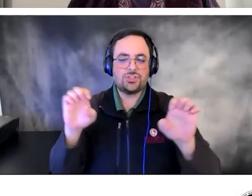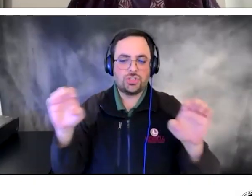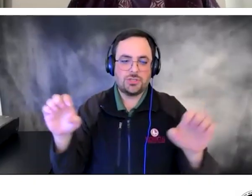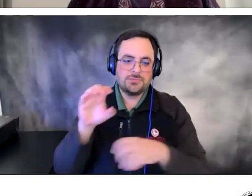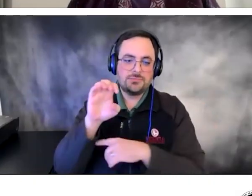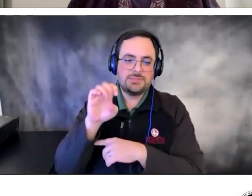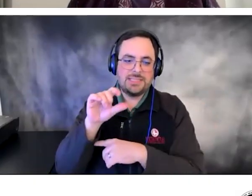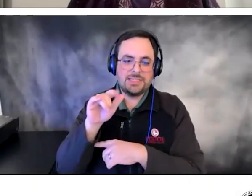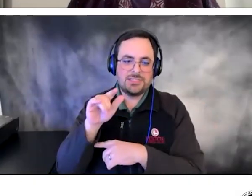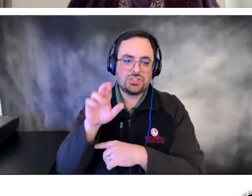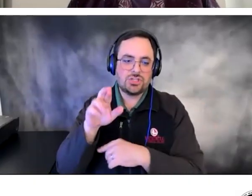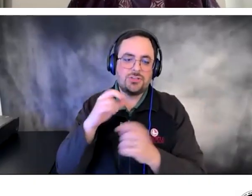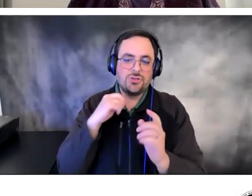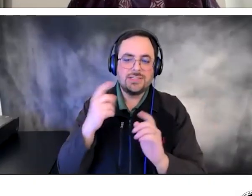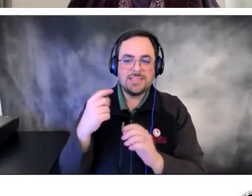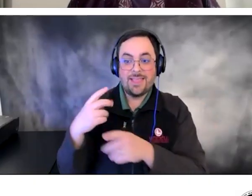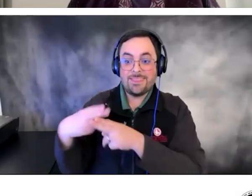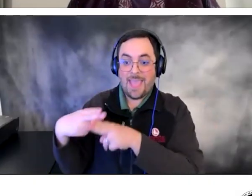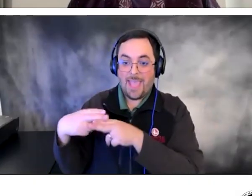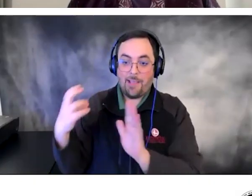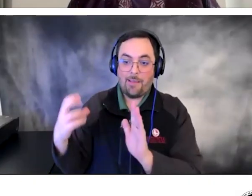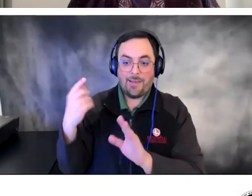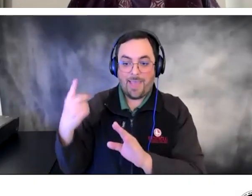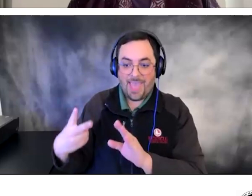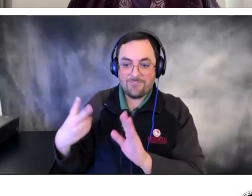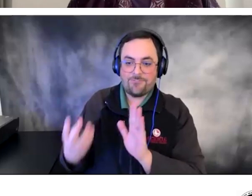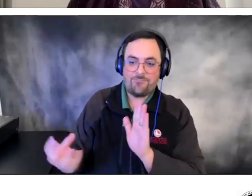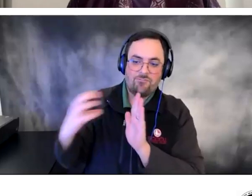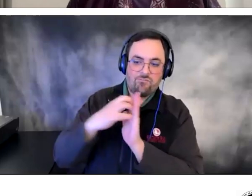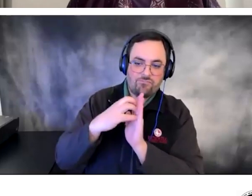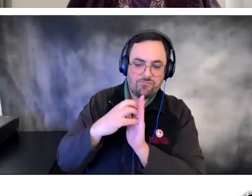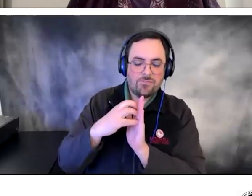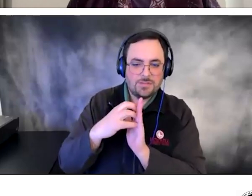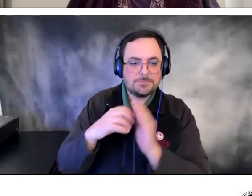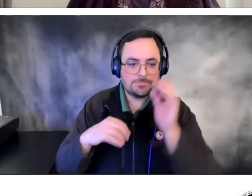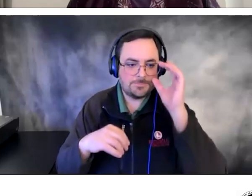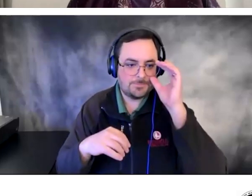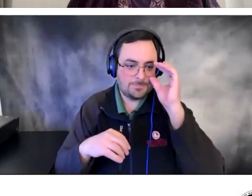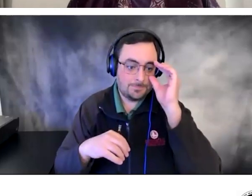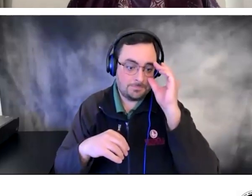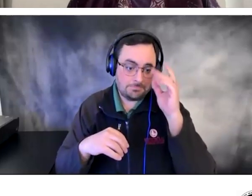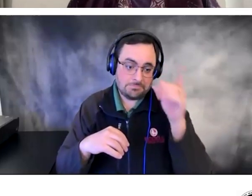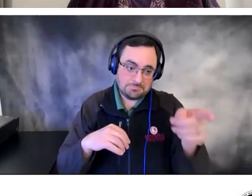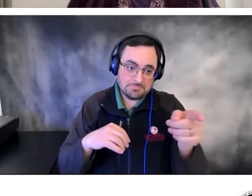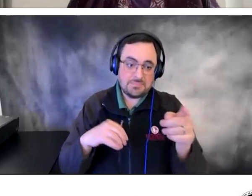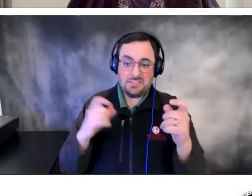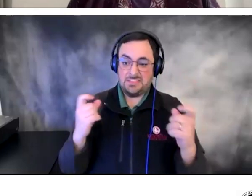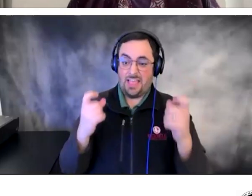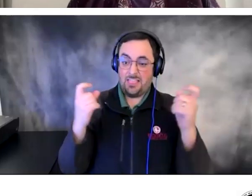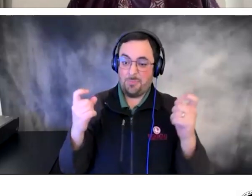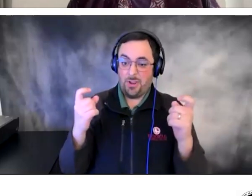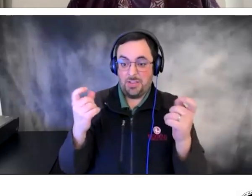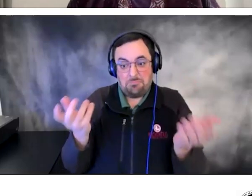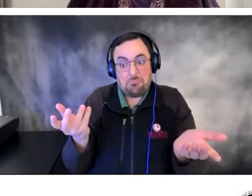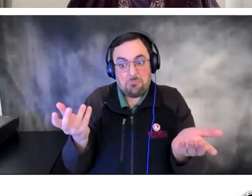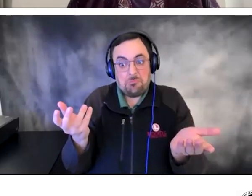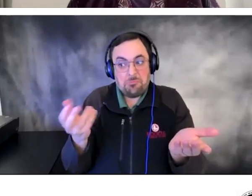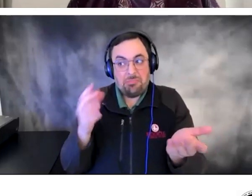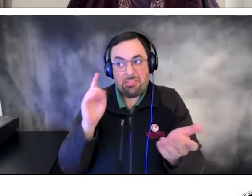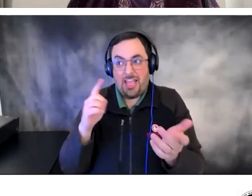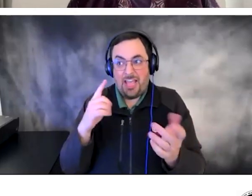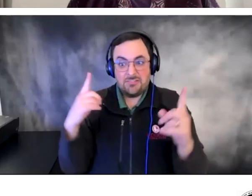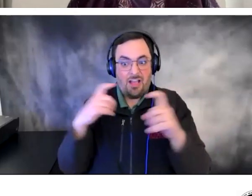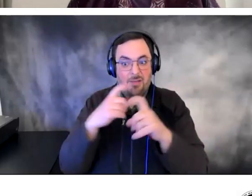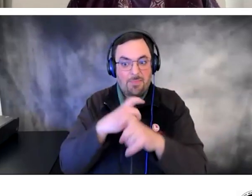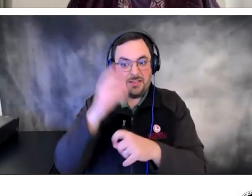can see that there's a half of an Easter egg and very large print here. And a rather complex word, celebrate, right? So